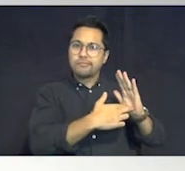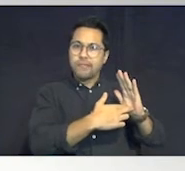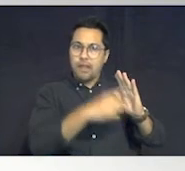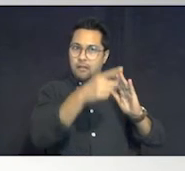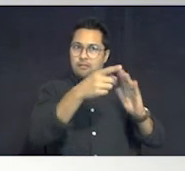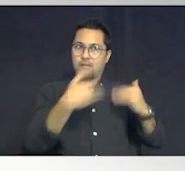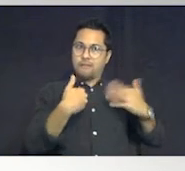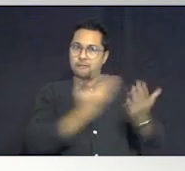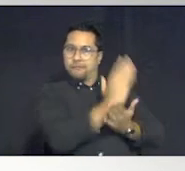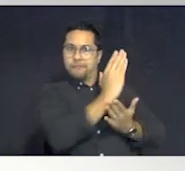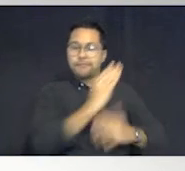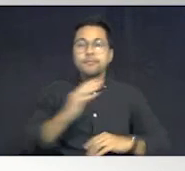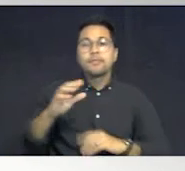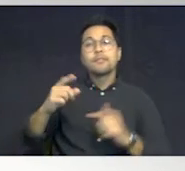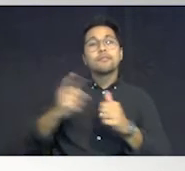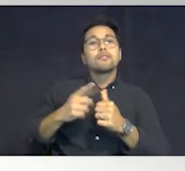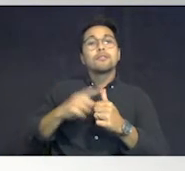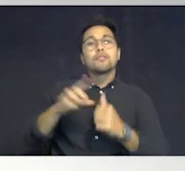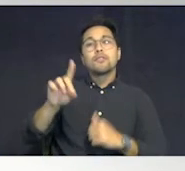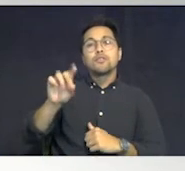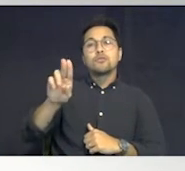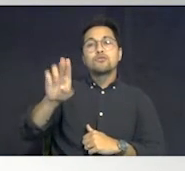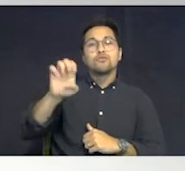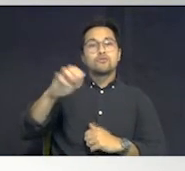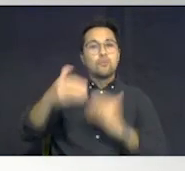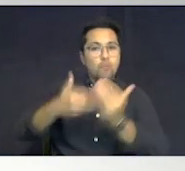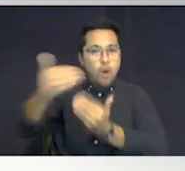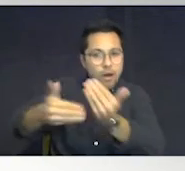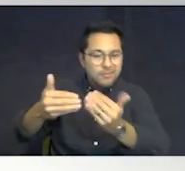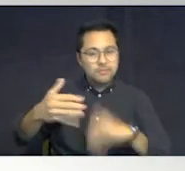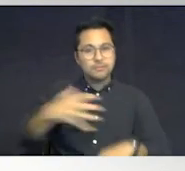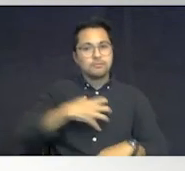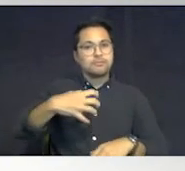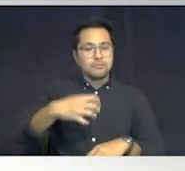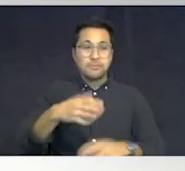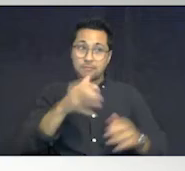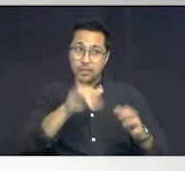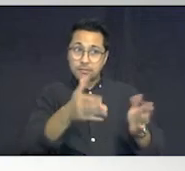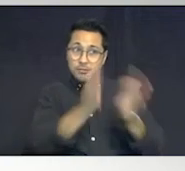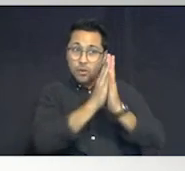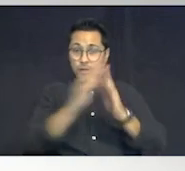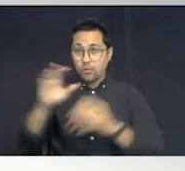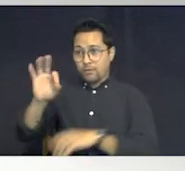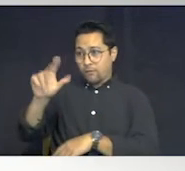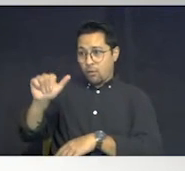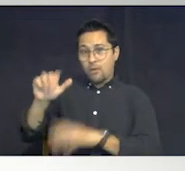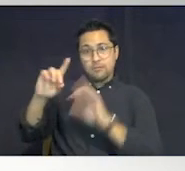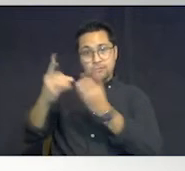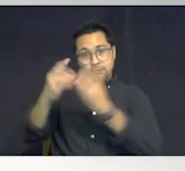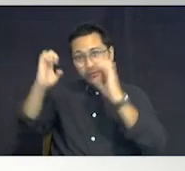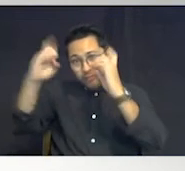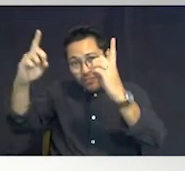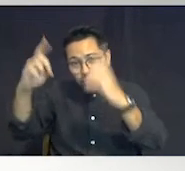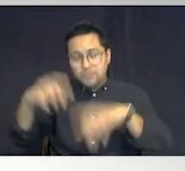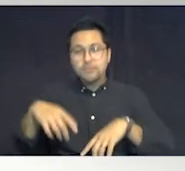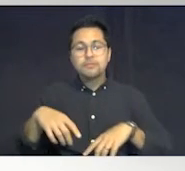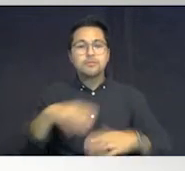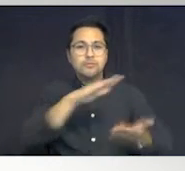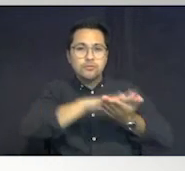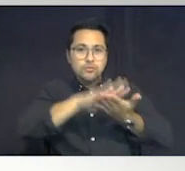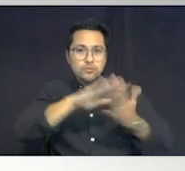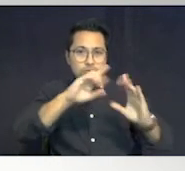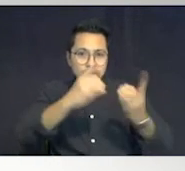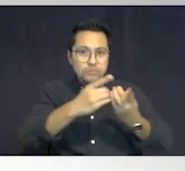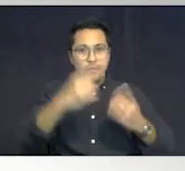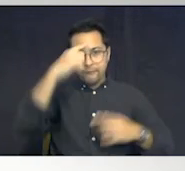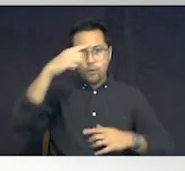hearings. So a due process complaint is a request to a school district and the Florida Department of Education for a hearing before an administrative law